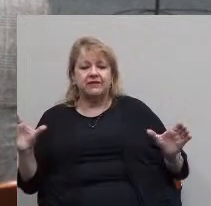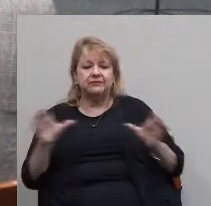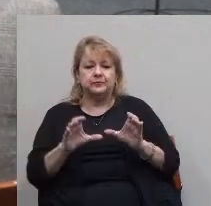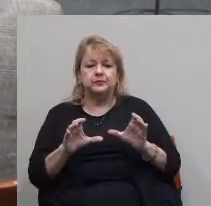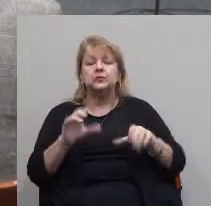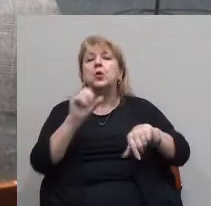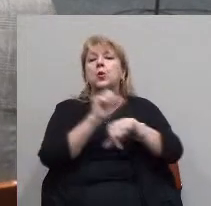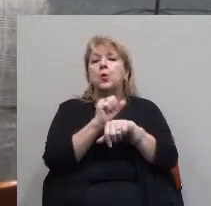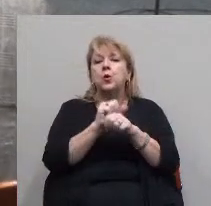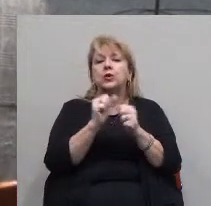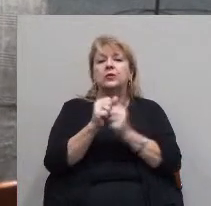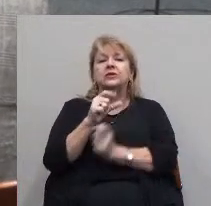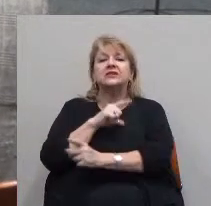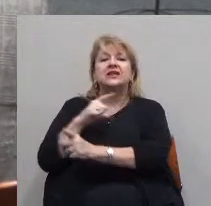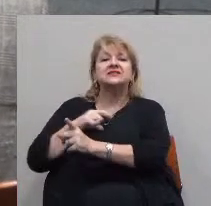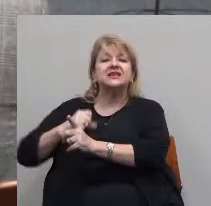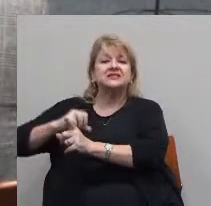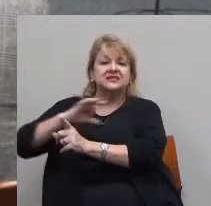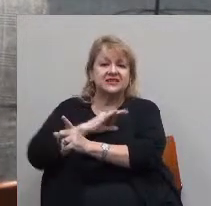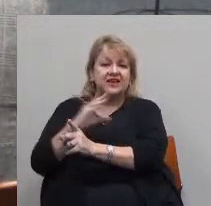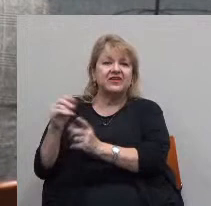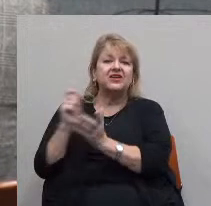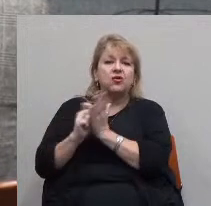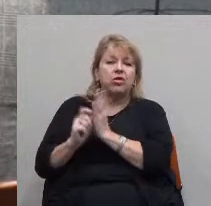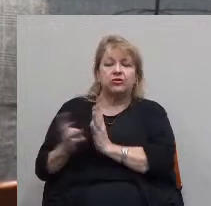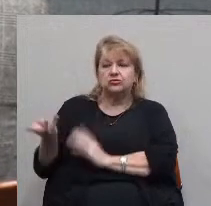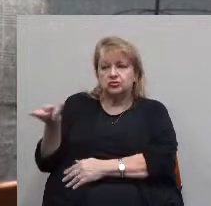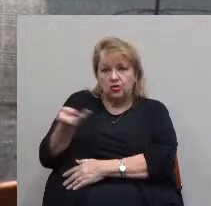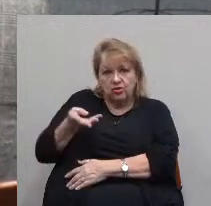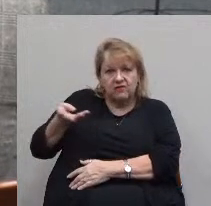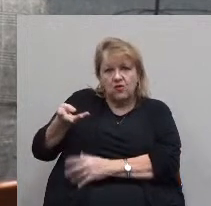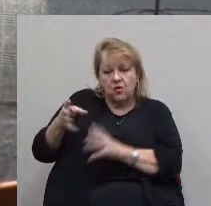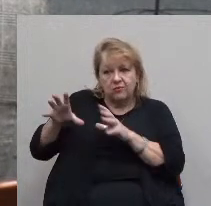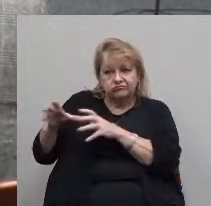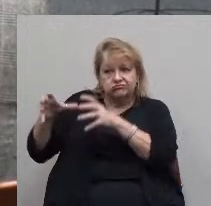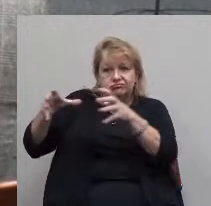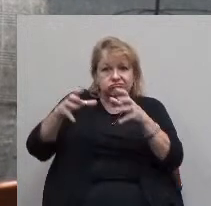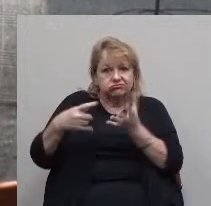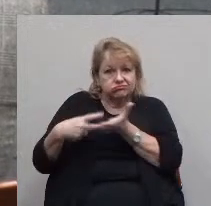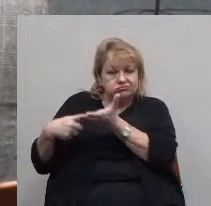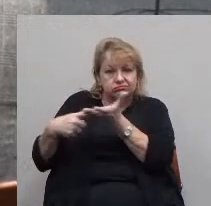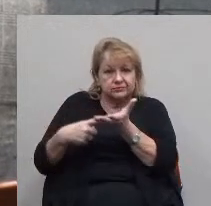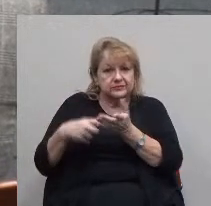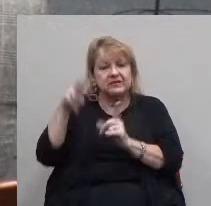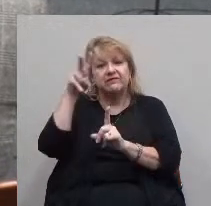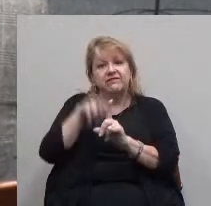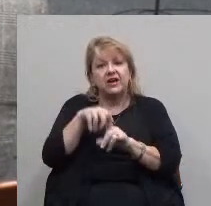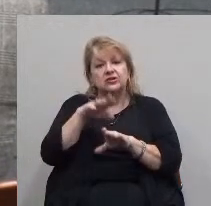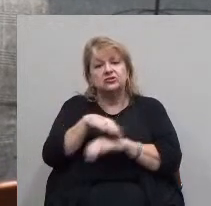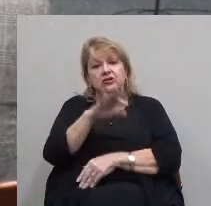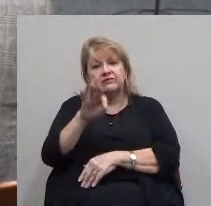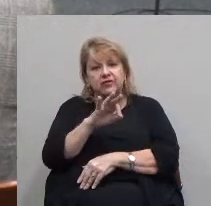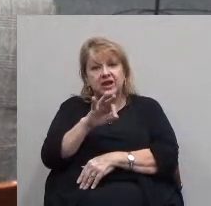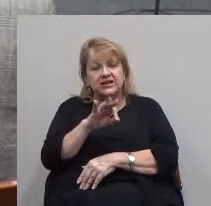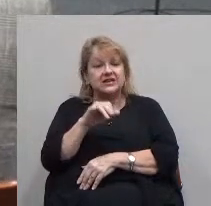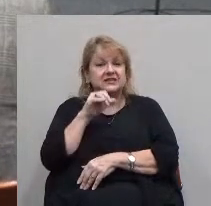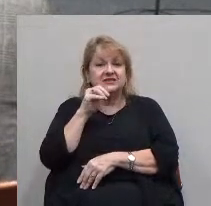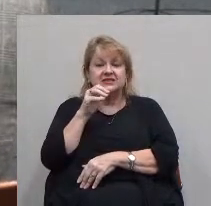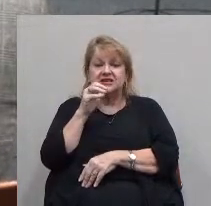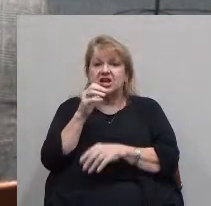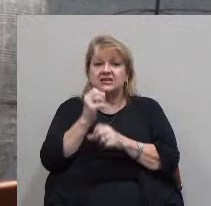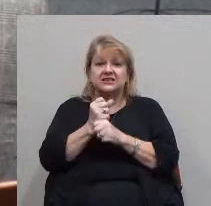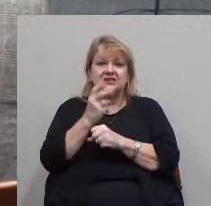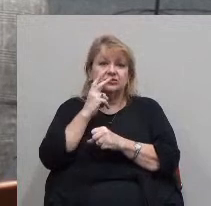the legislative staff on and the author on some of those points. So this is an opportunity, like I said, filed on Friday, did not get to see